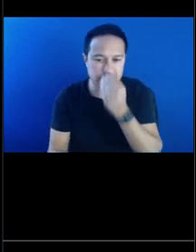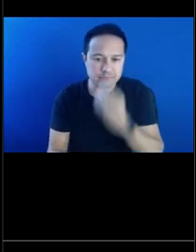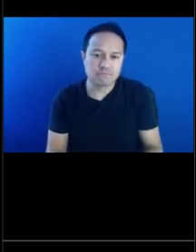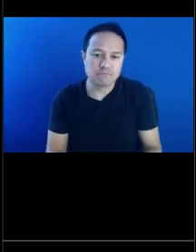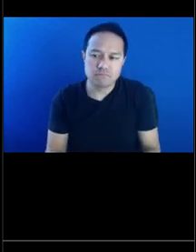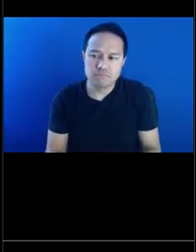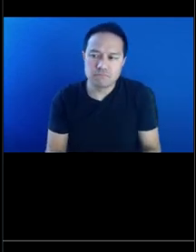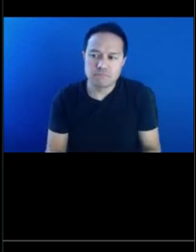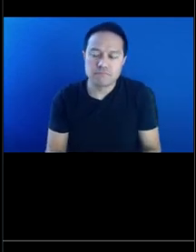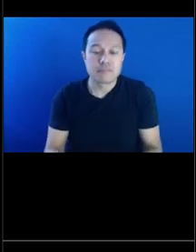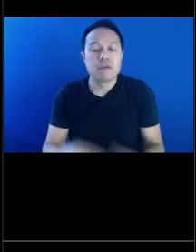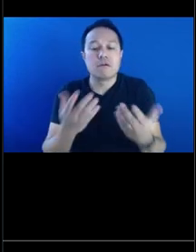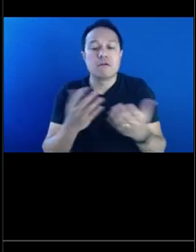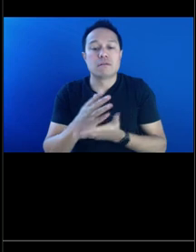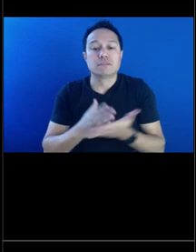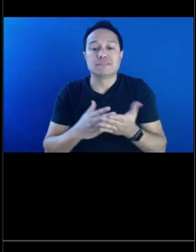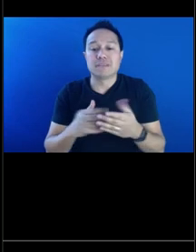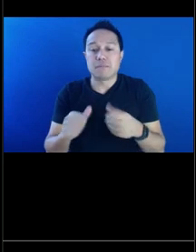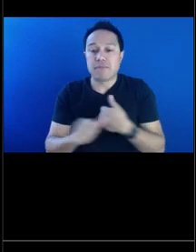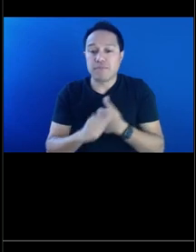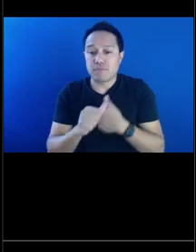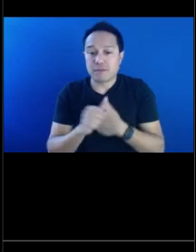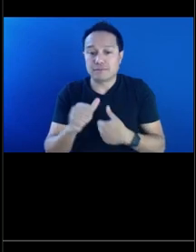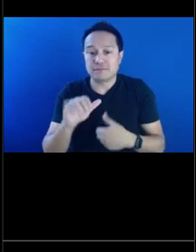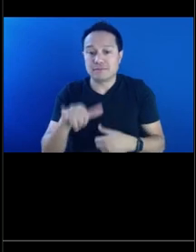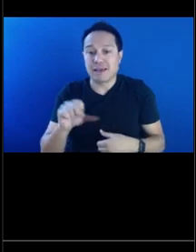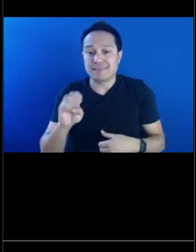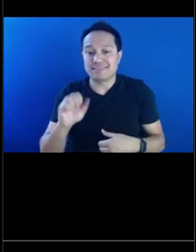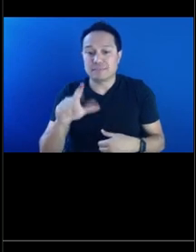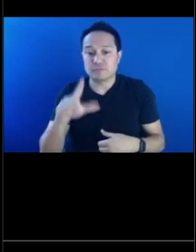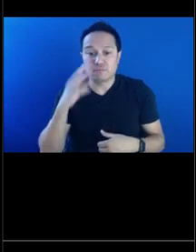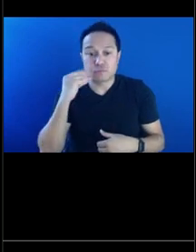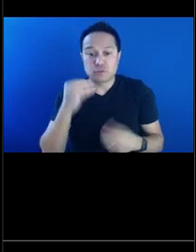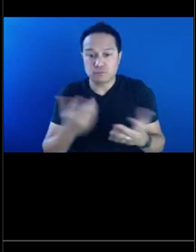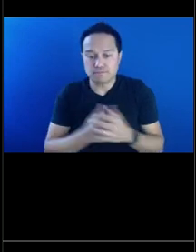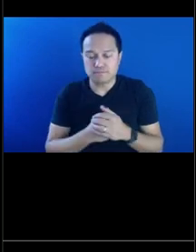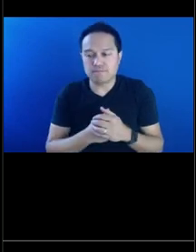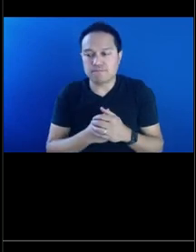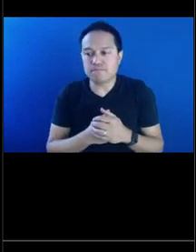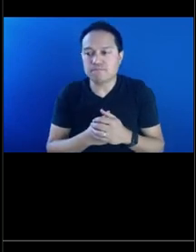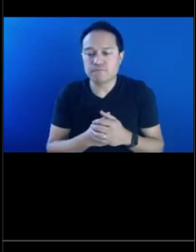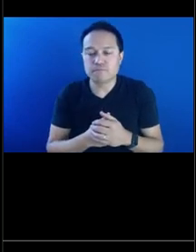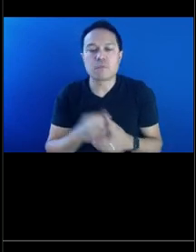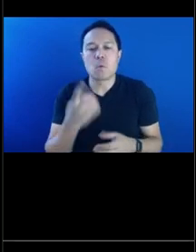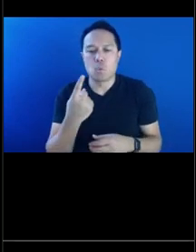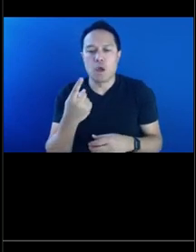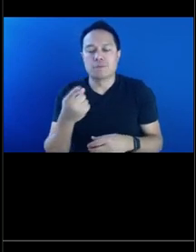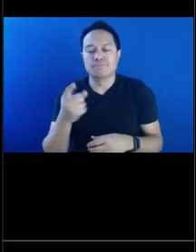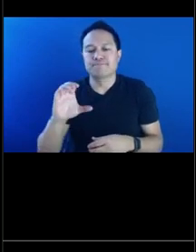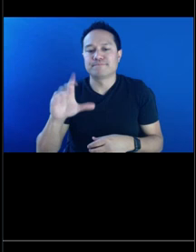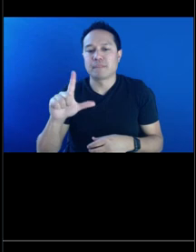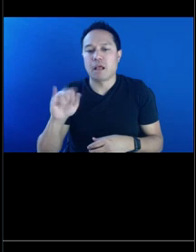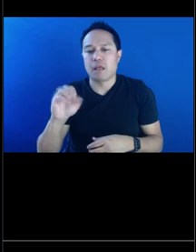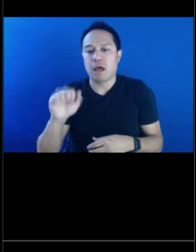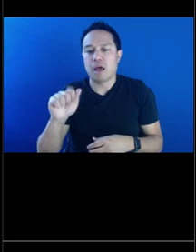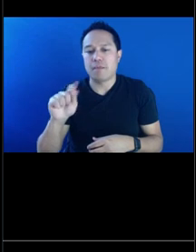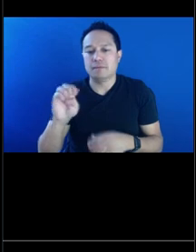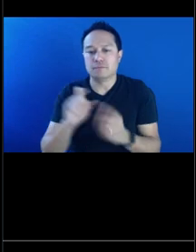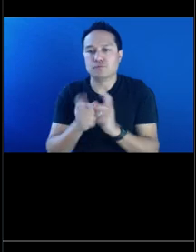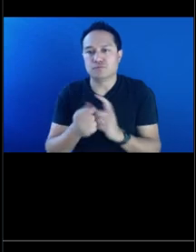some of the threats that face animals in the Northwest Hawaiian Islands, one of those, of course, is climate change. With these islands being